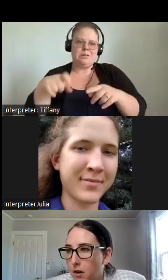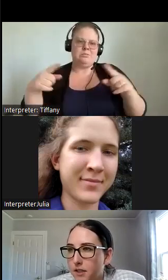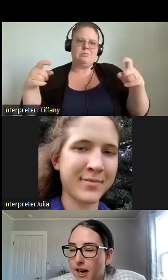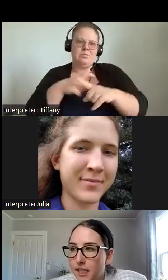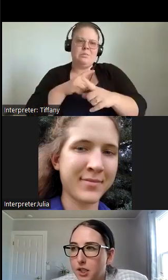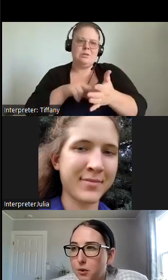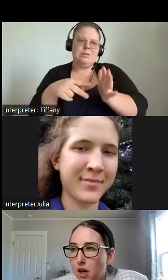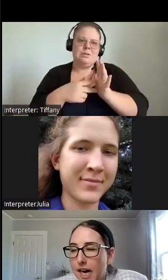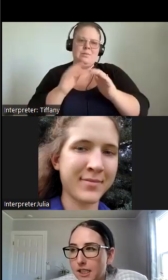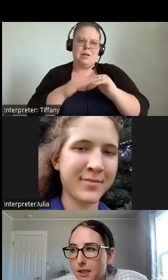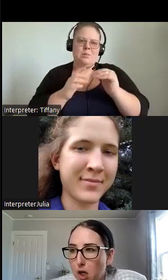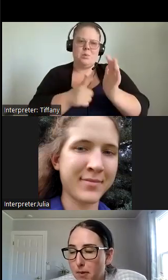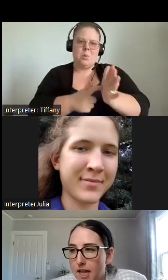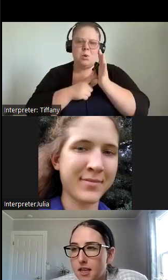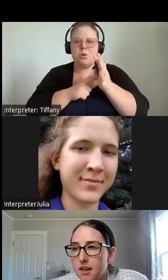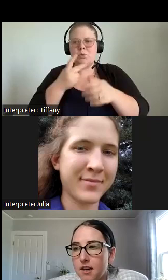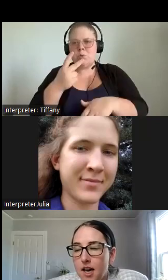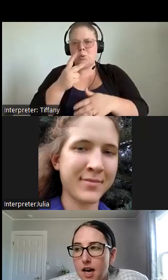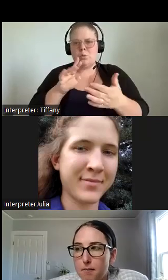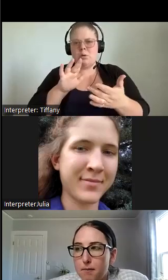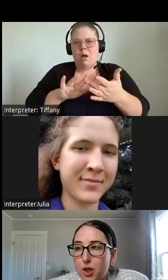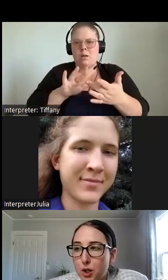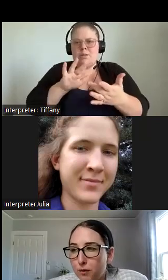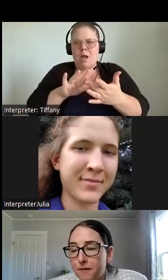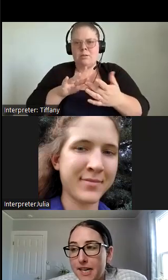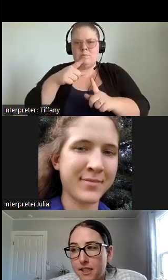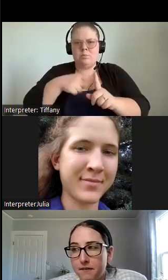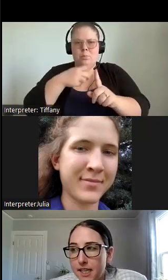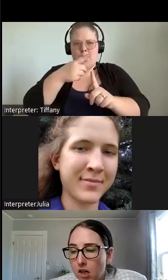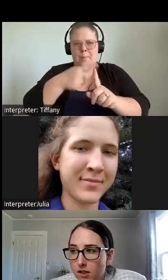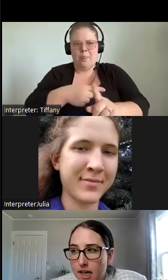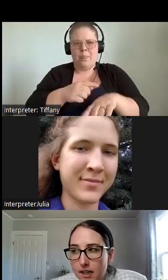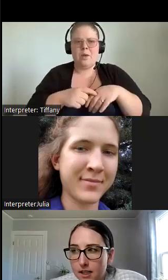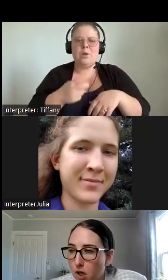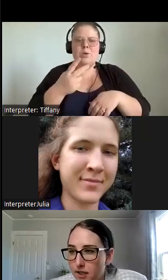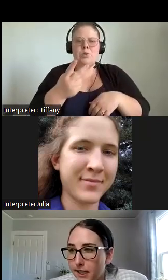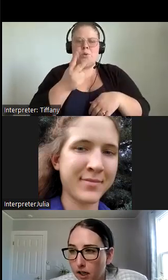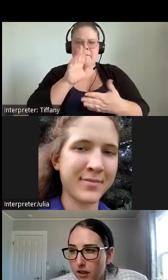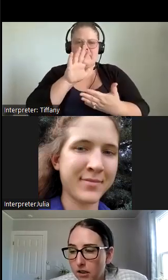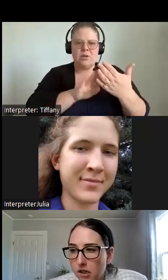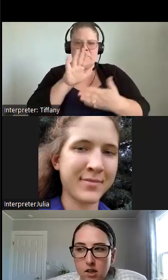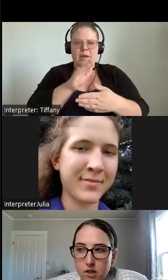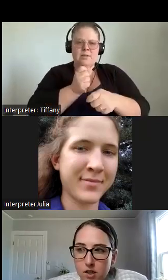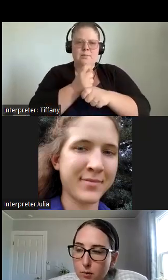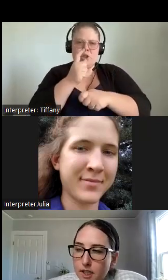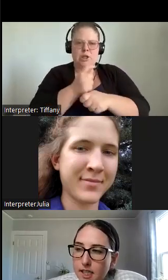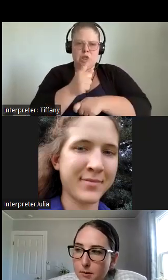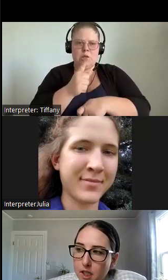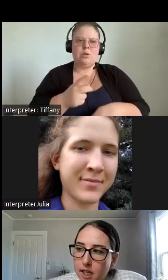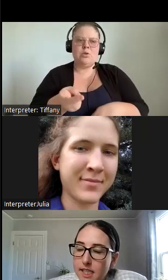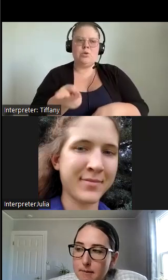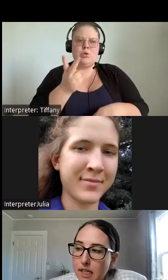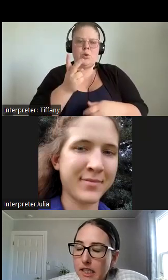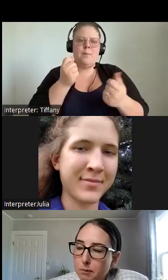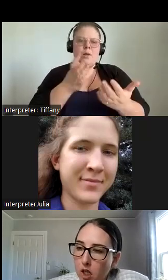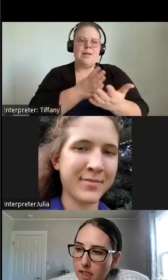right now are defined as 2 contacts per month, 2 face-to-face contacts per year, 2